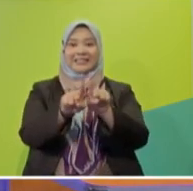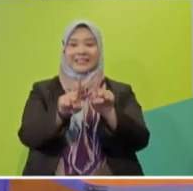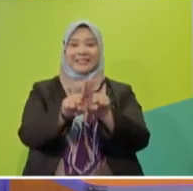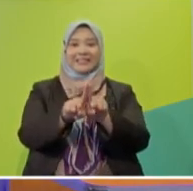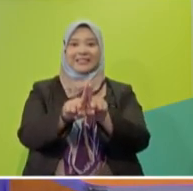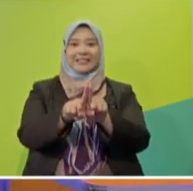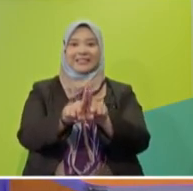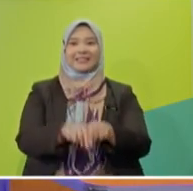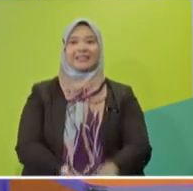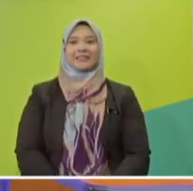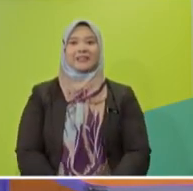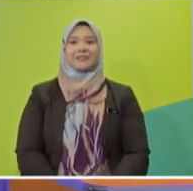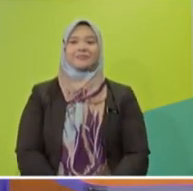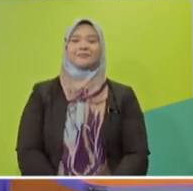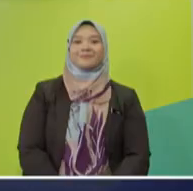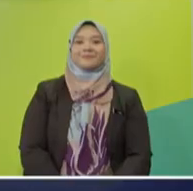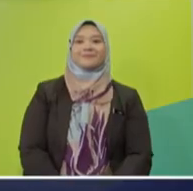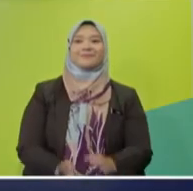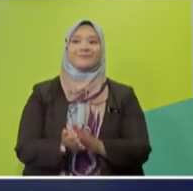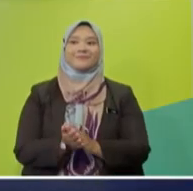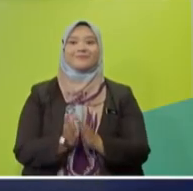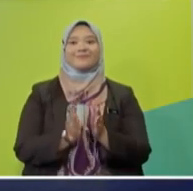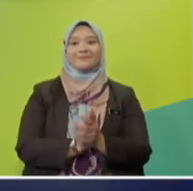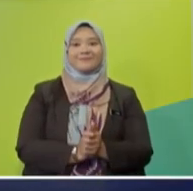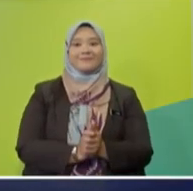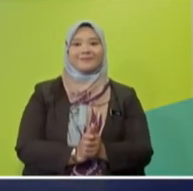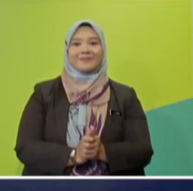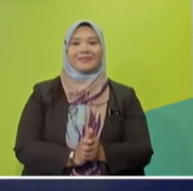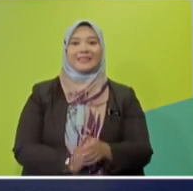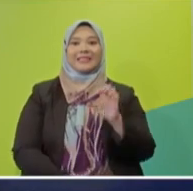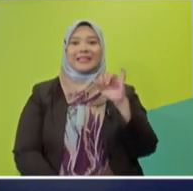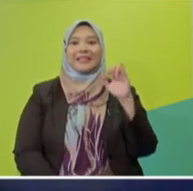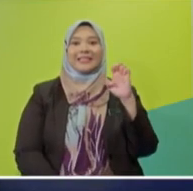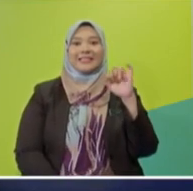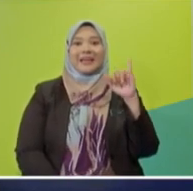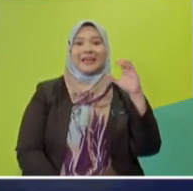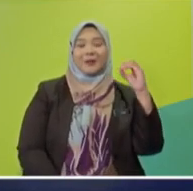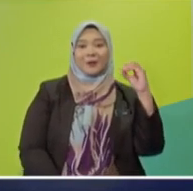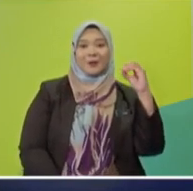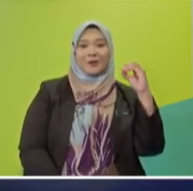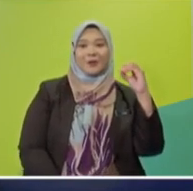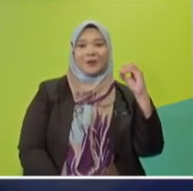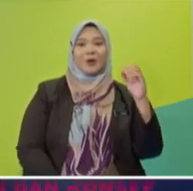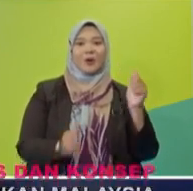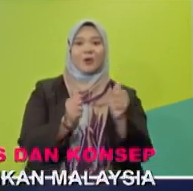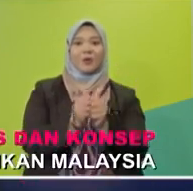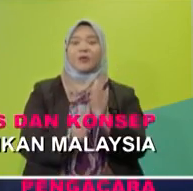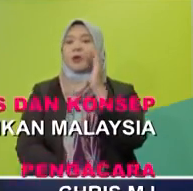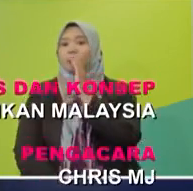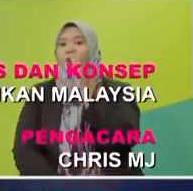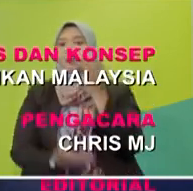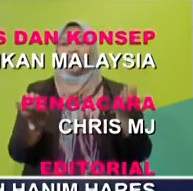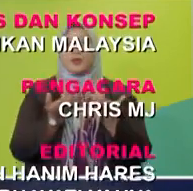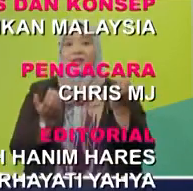E-I-E-I-O. And on his farm he had some cows, E-I-E-I-O. With a moo